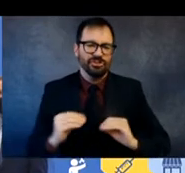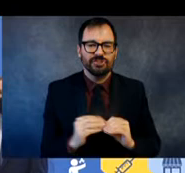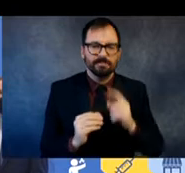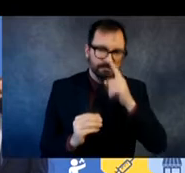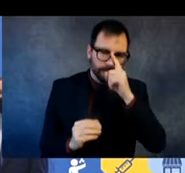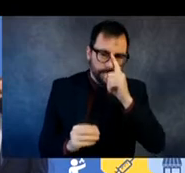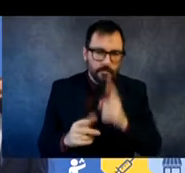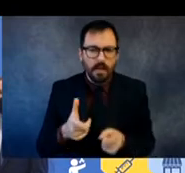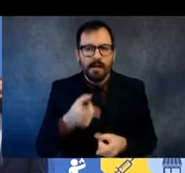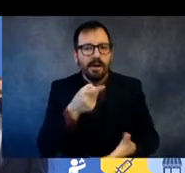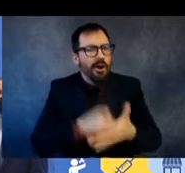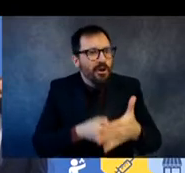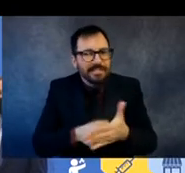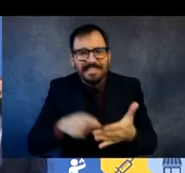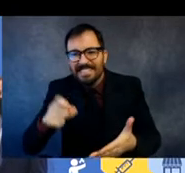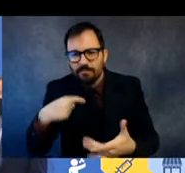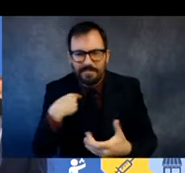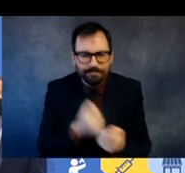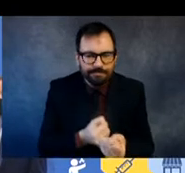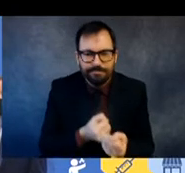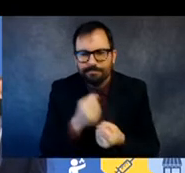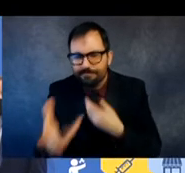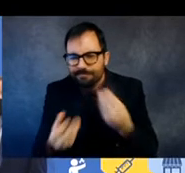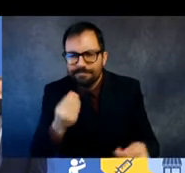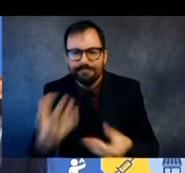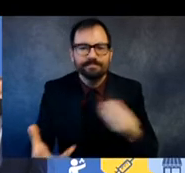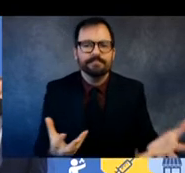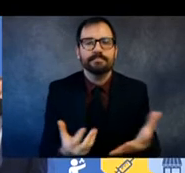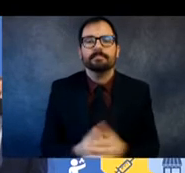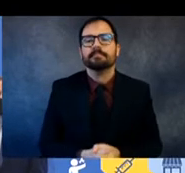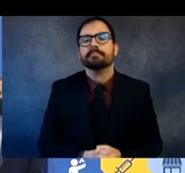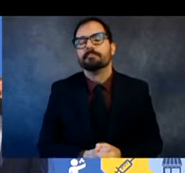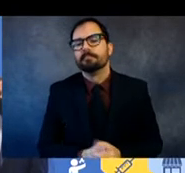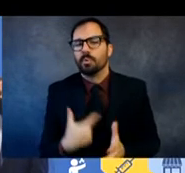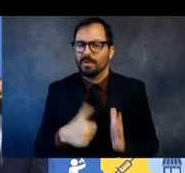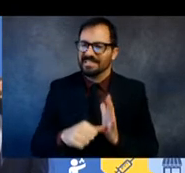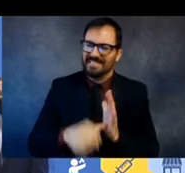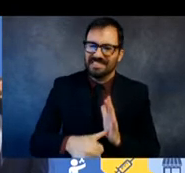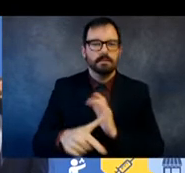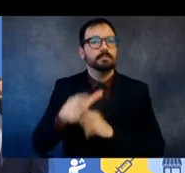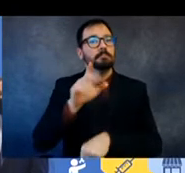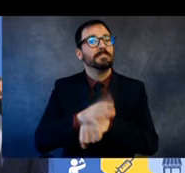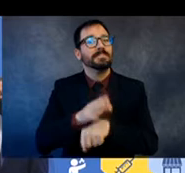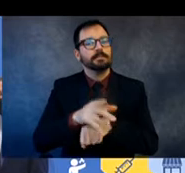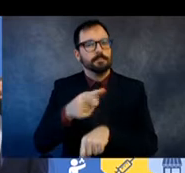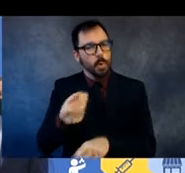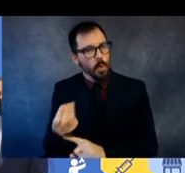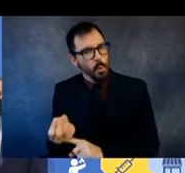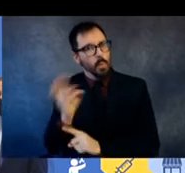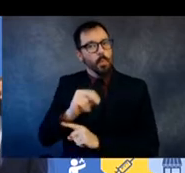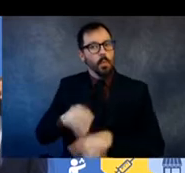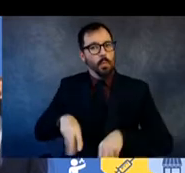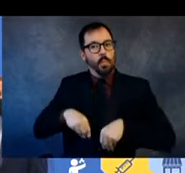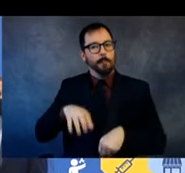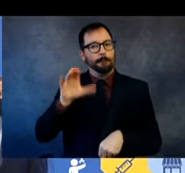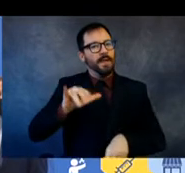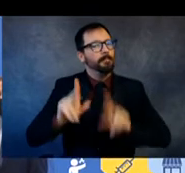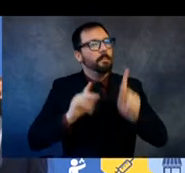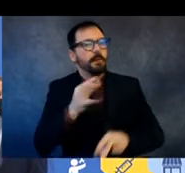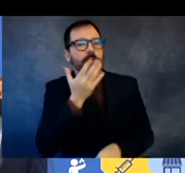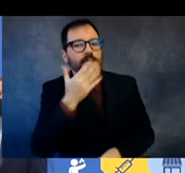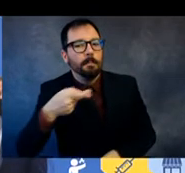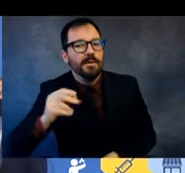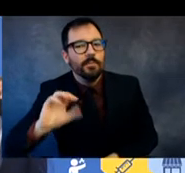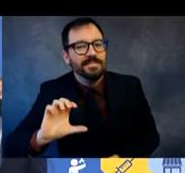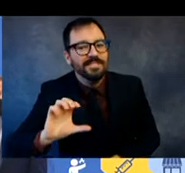applied for outdoor dining last year. We are putting a big emphasis on outreach to businesses owned by people of color all across the city. Our Office